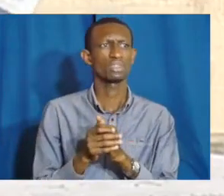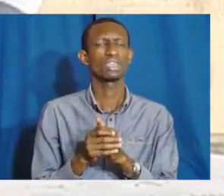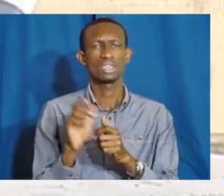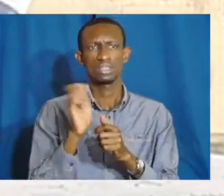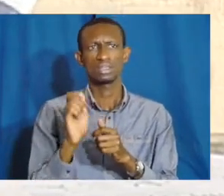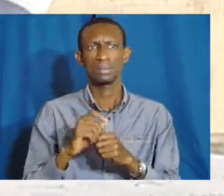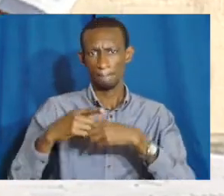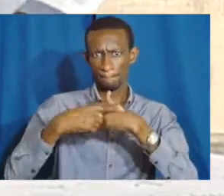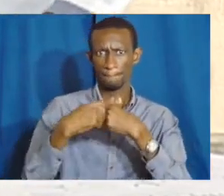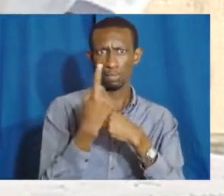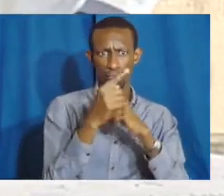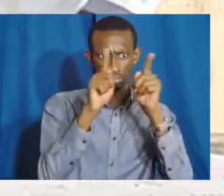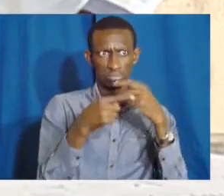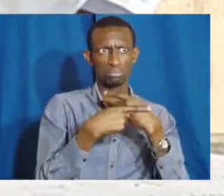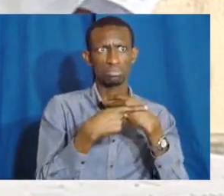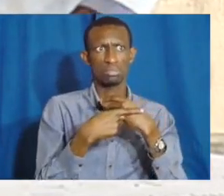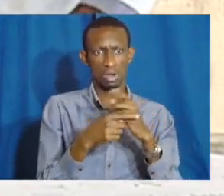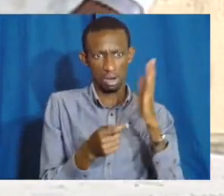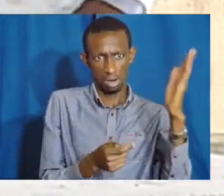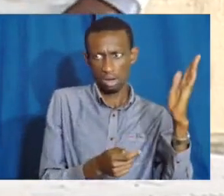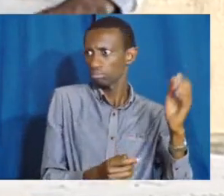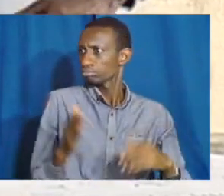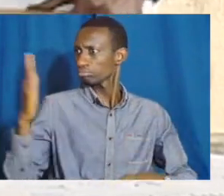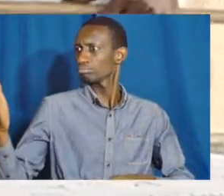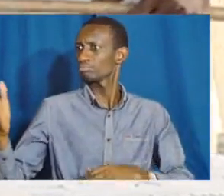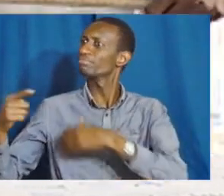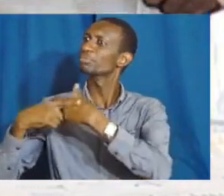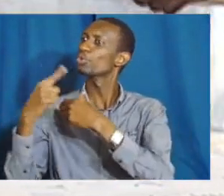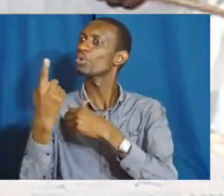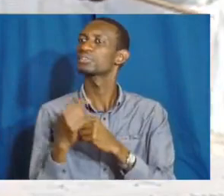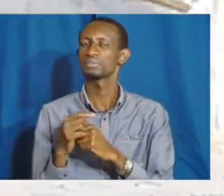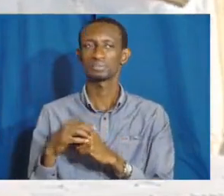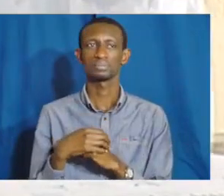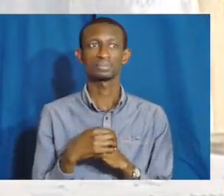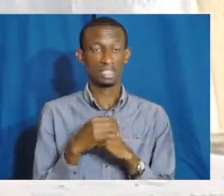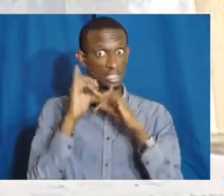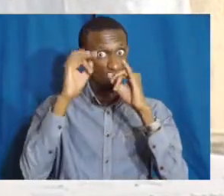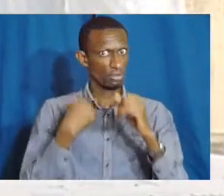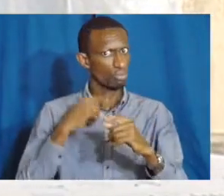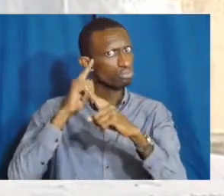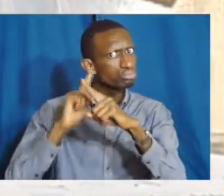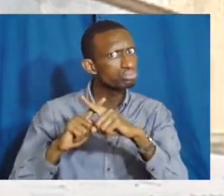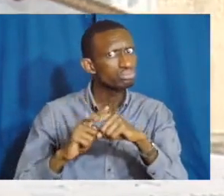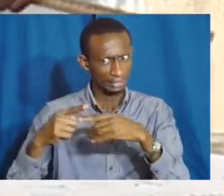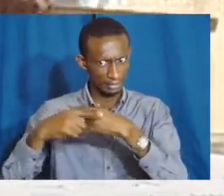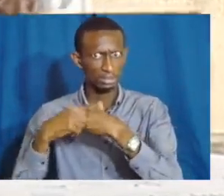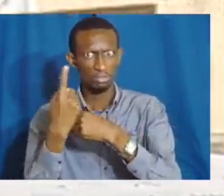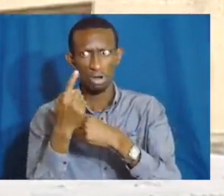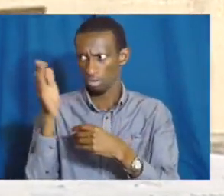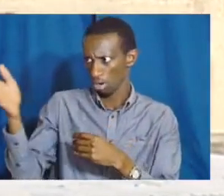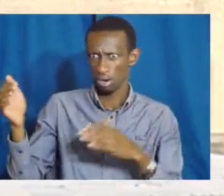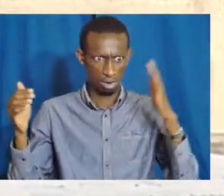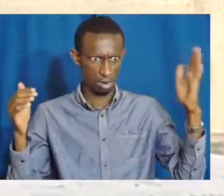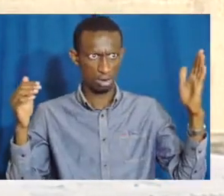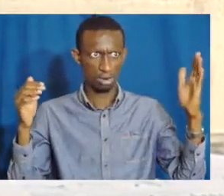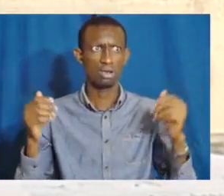both sides. Negative 1 on both sides. If I multiply negative 1 on both sides, here